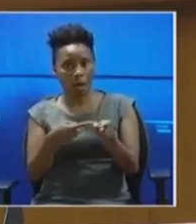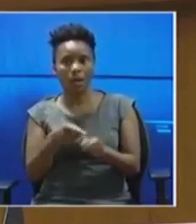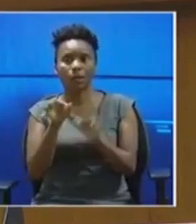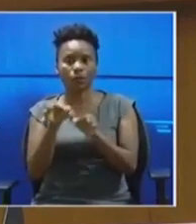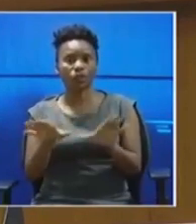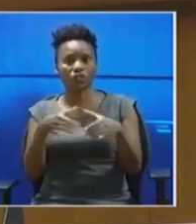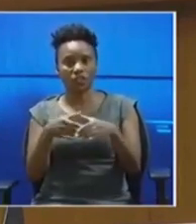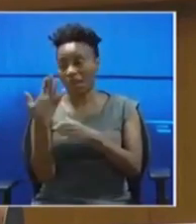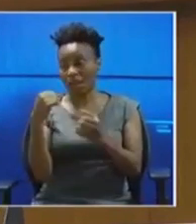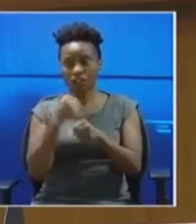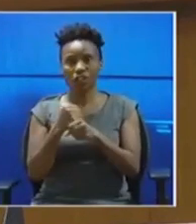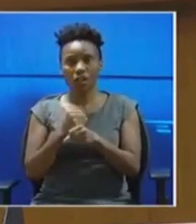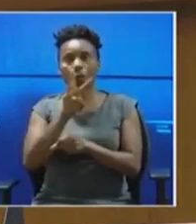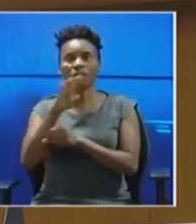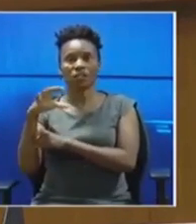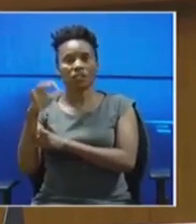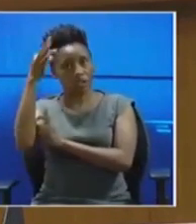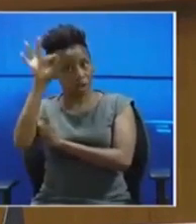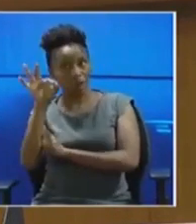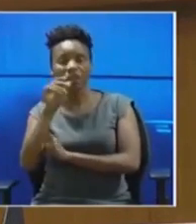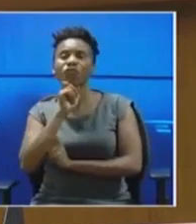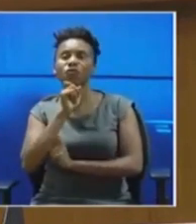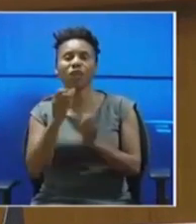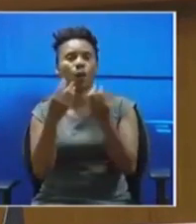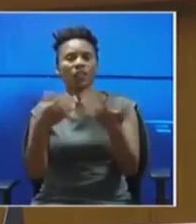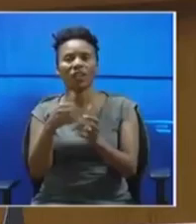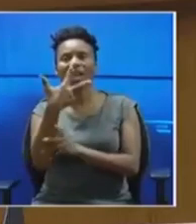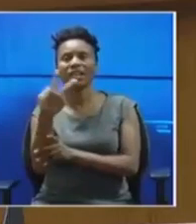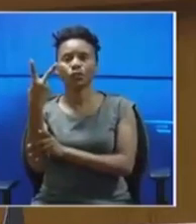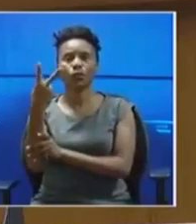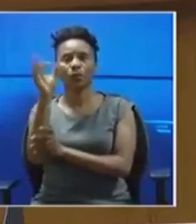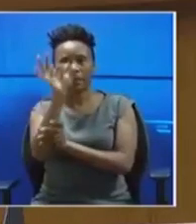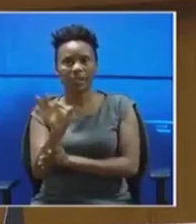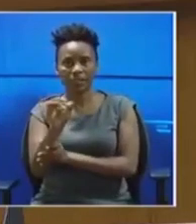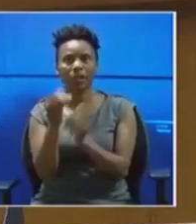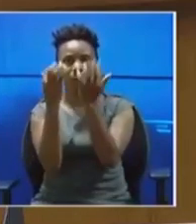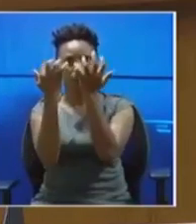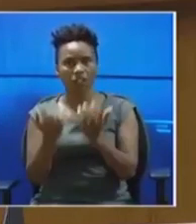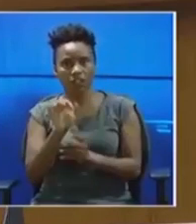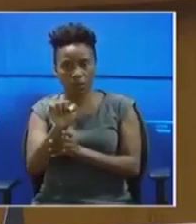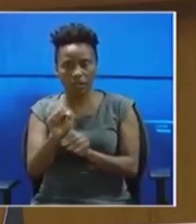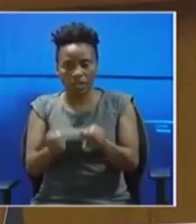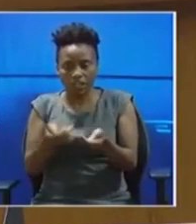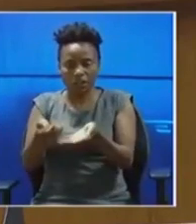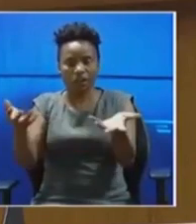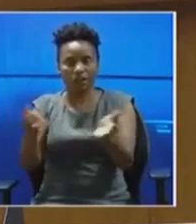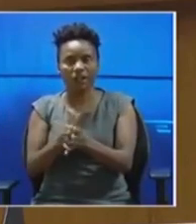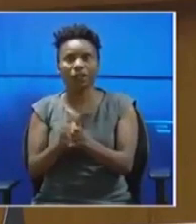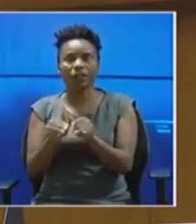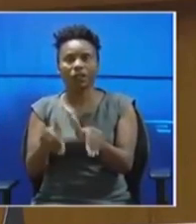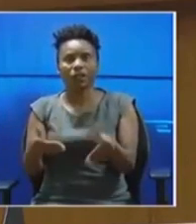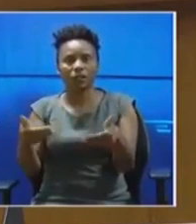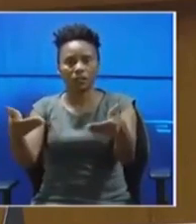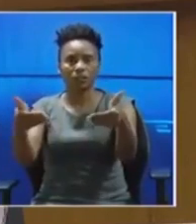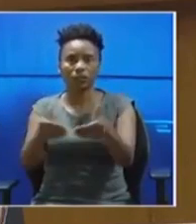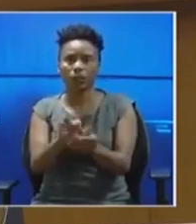Cape government spent 82% of its budget on delivery to services to the